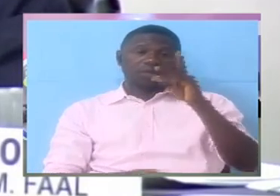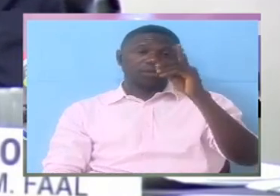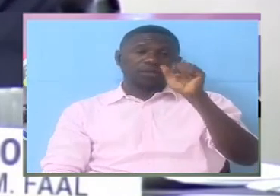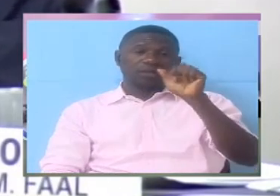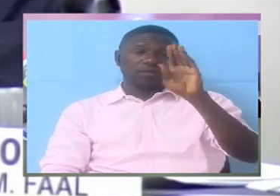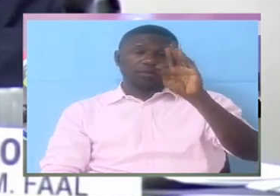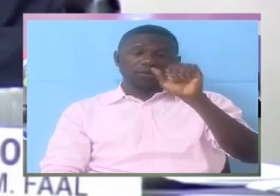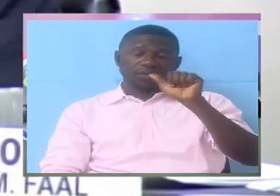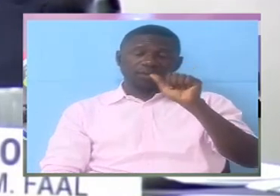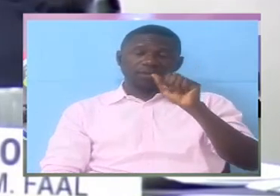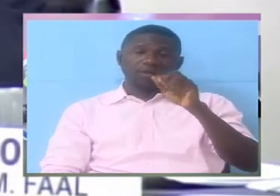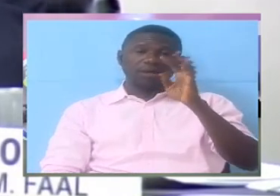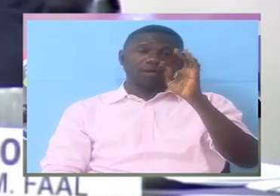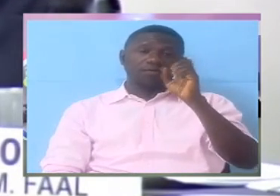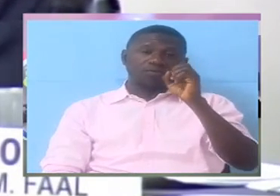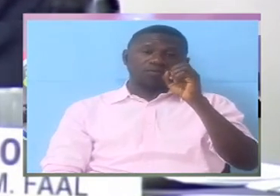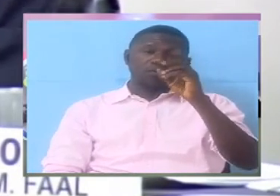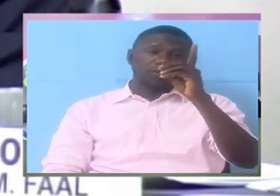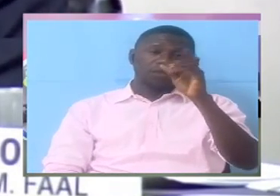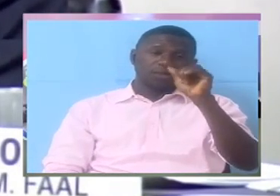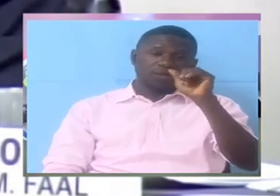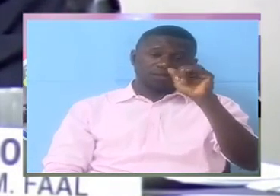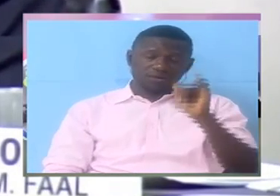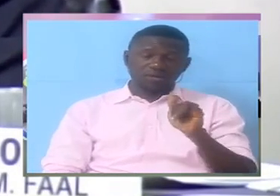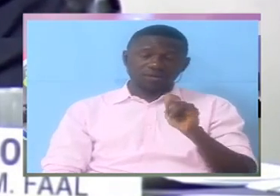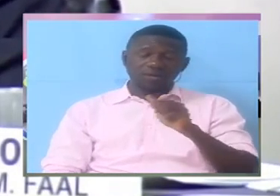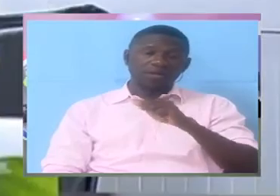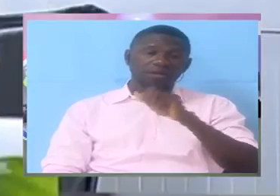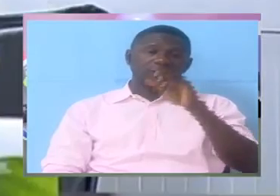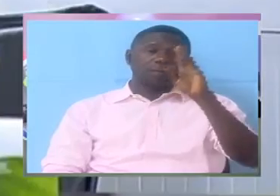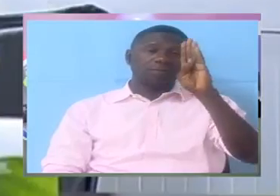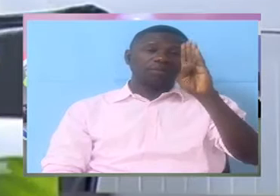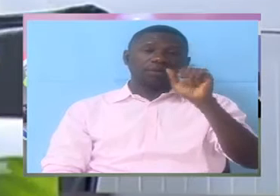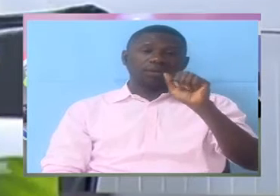yourself, participated in the torture upon arrival.